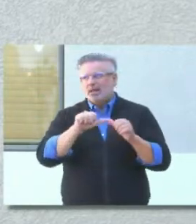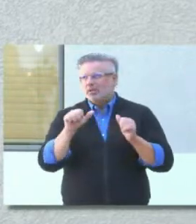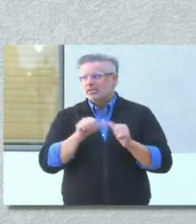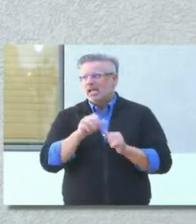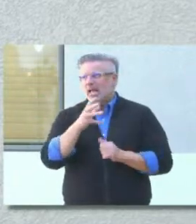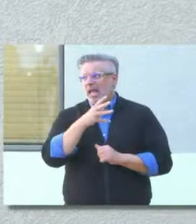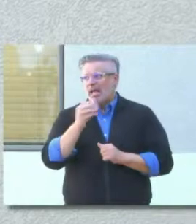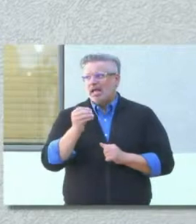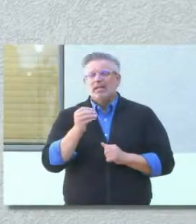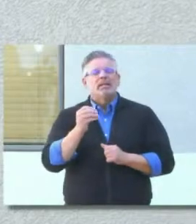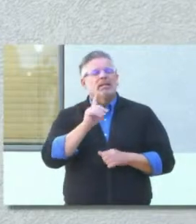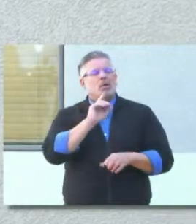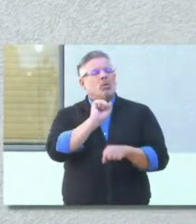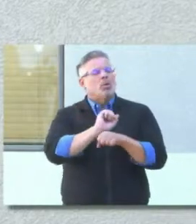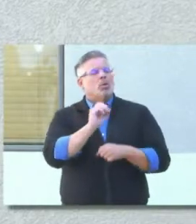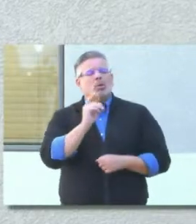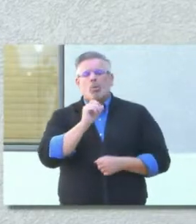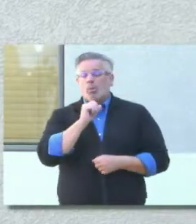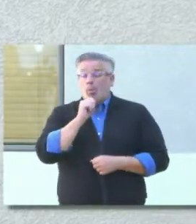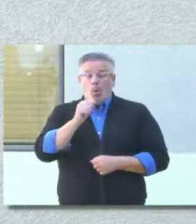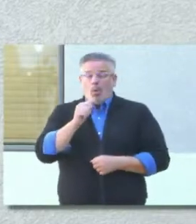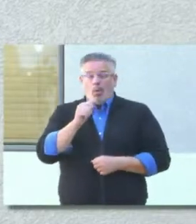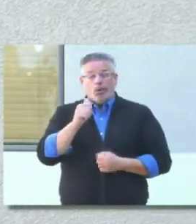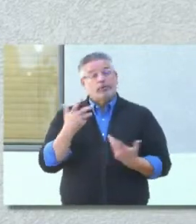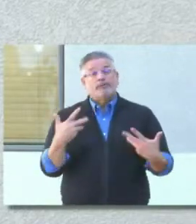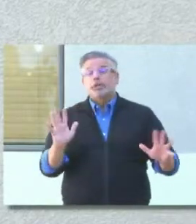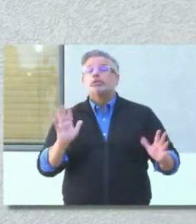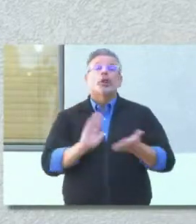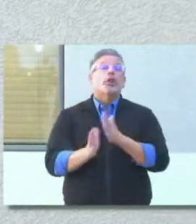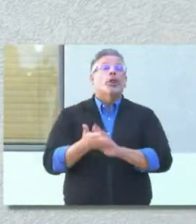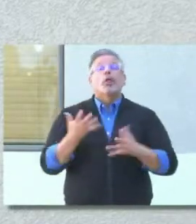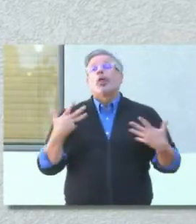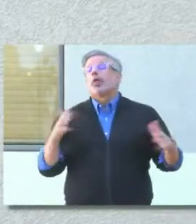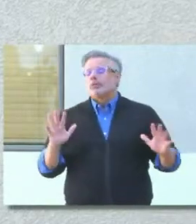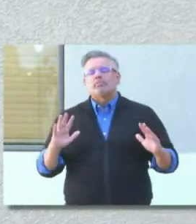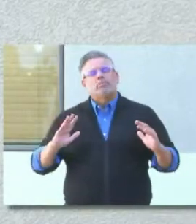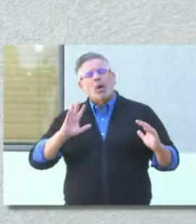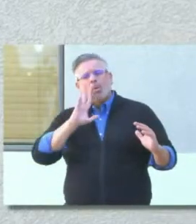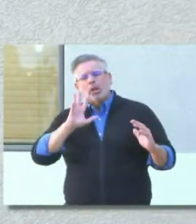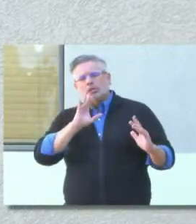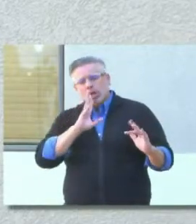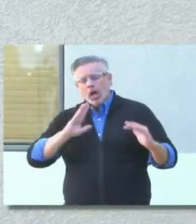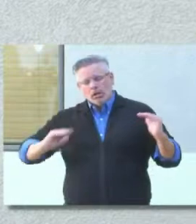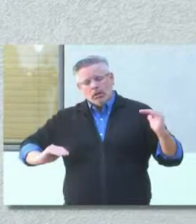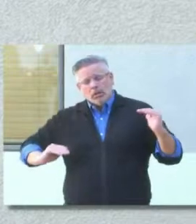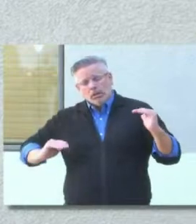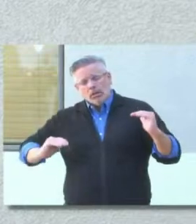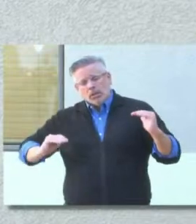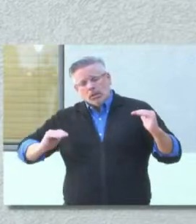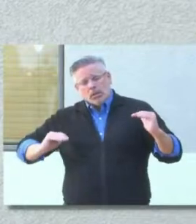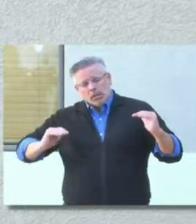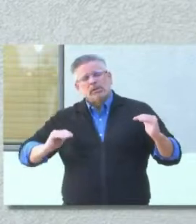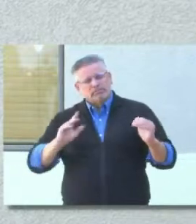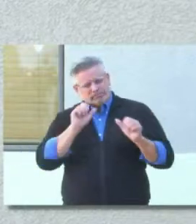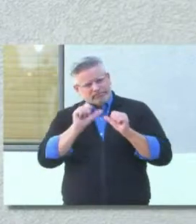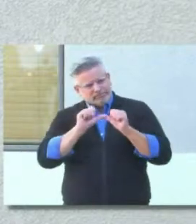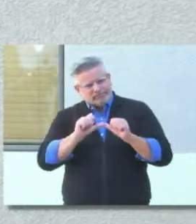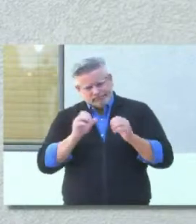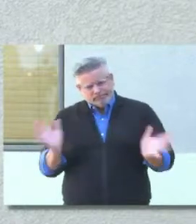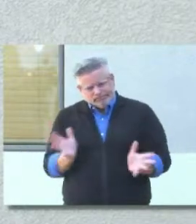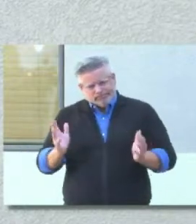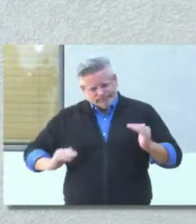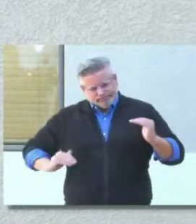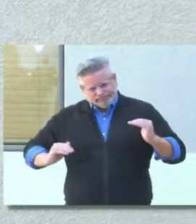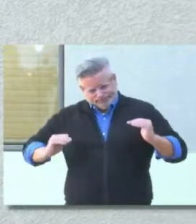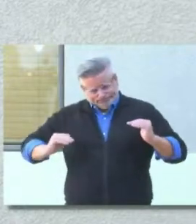And this work won't end. We will talk about the closing gap, but until it's entirely closed, we will keep at it, and we hope all